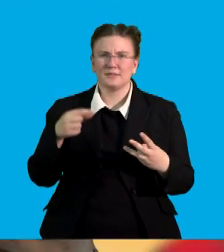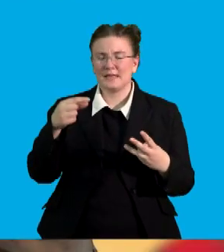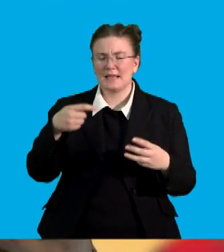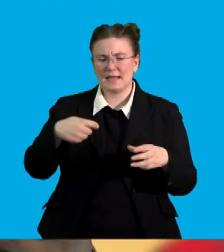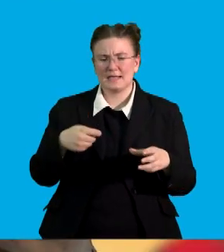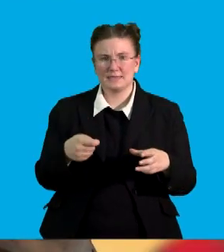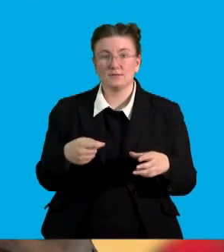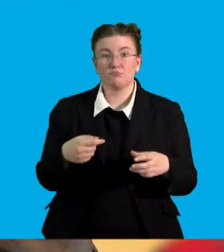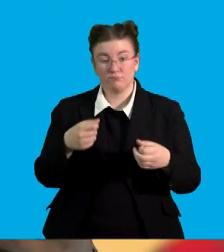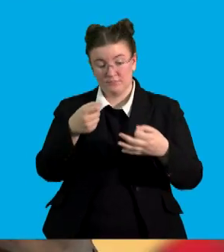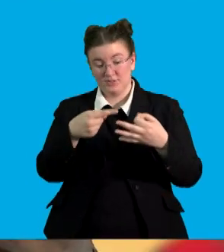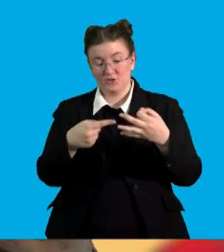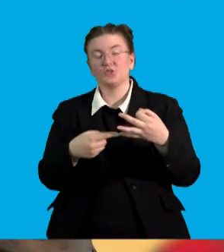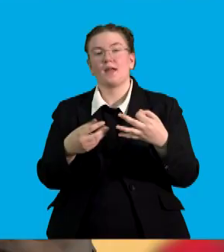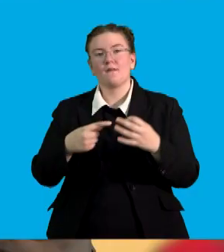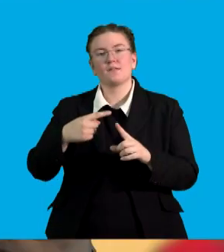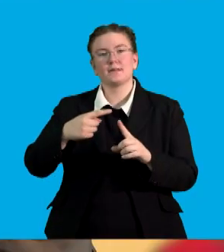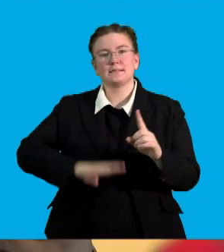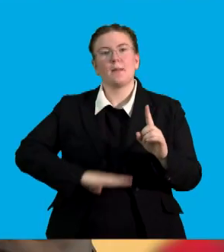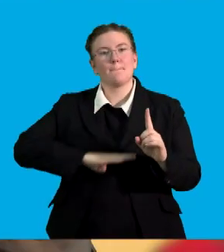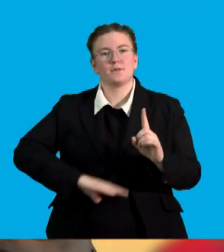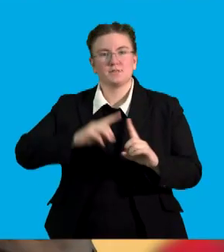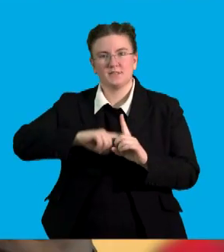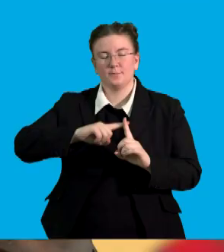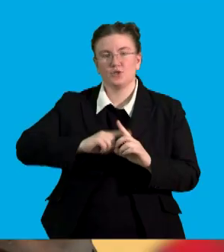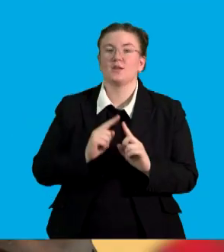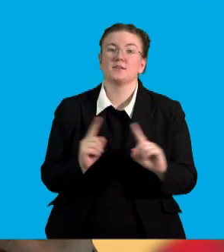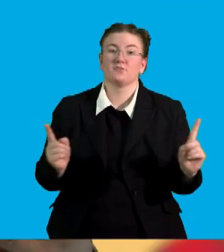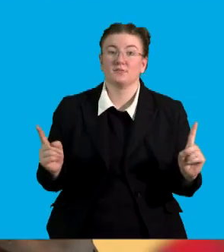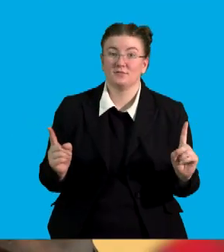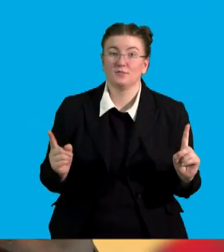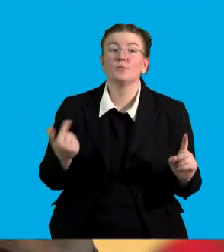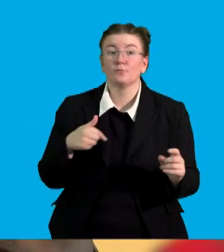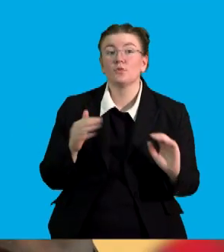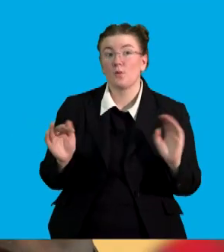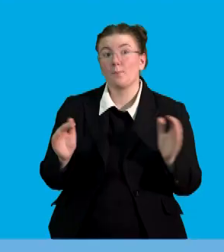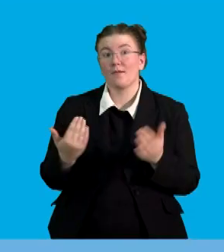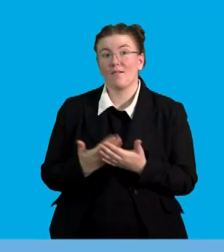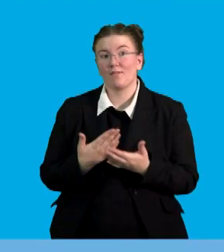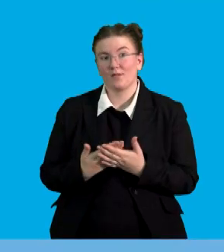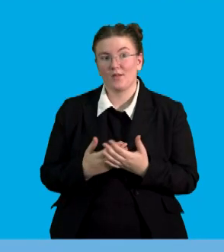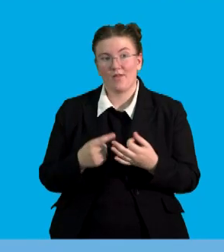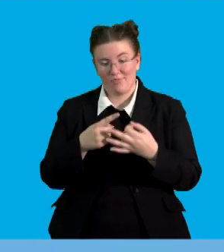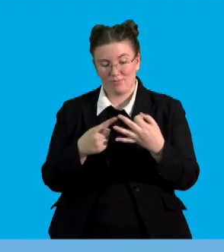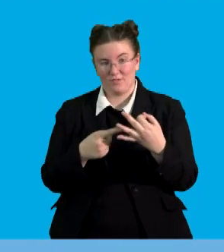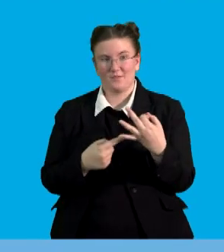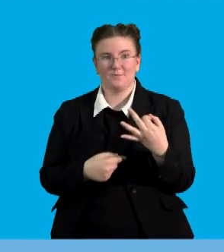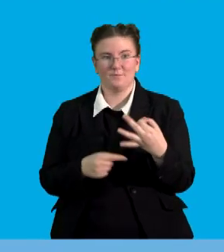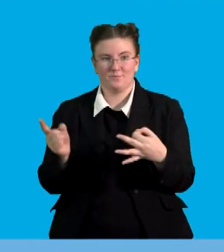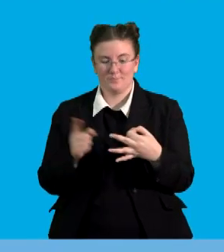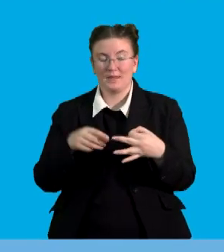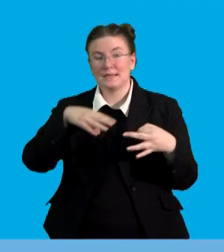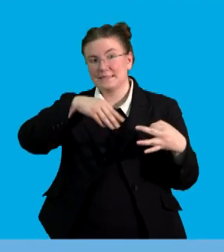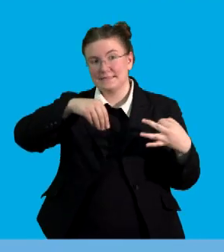And all of those particular states, they have different temperatures. And because of that, we can be able then to compare three different